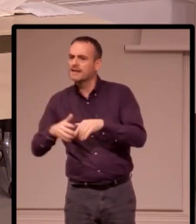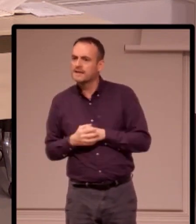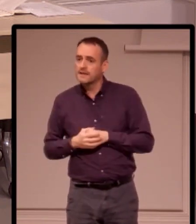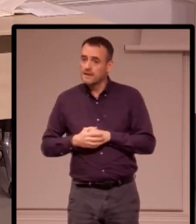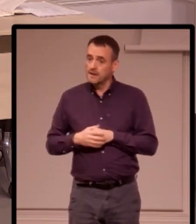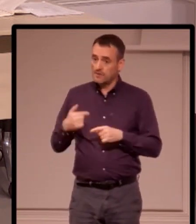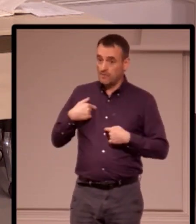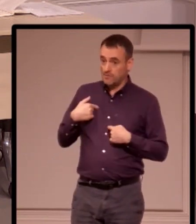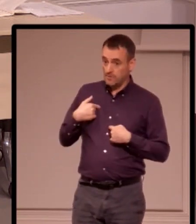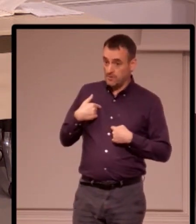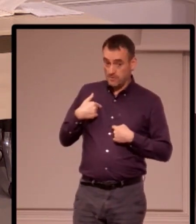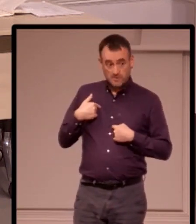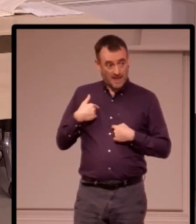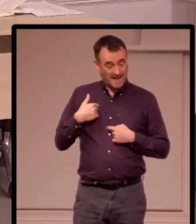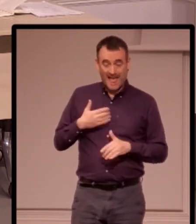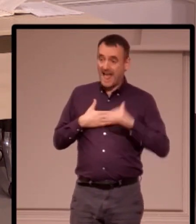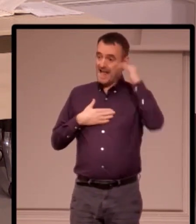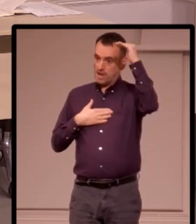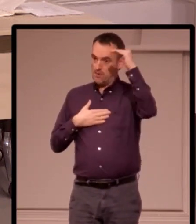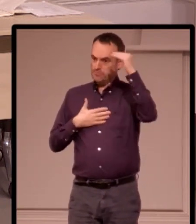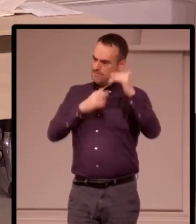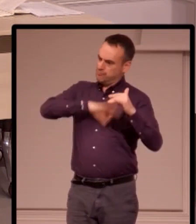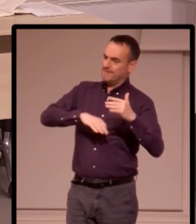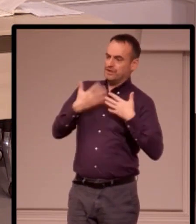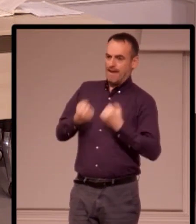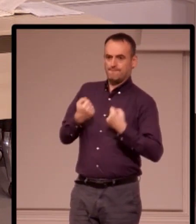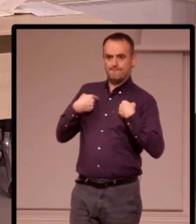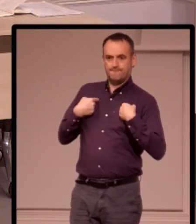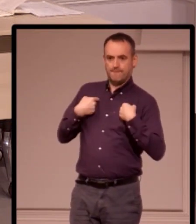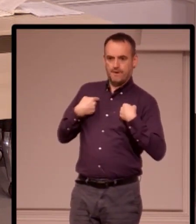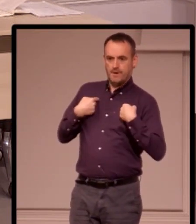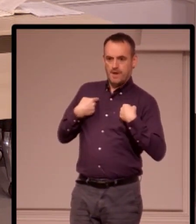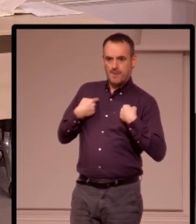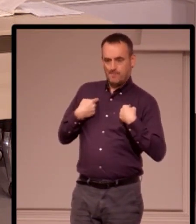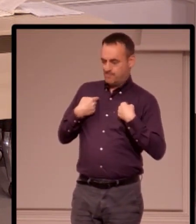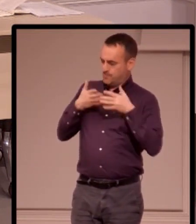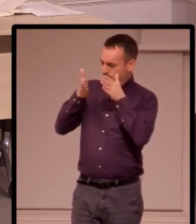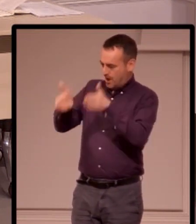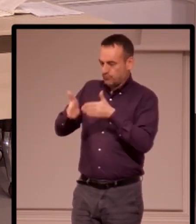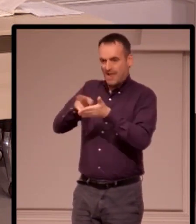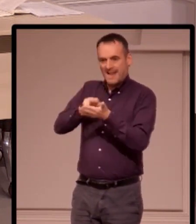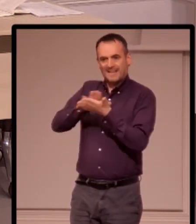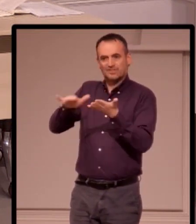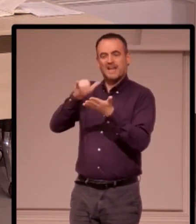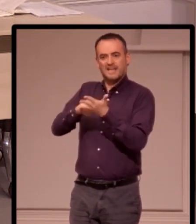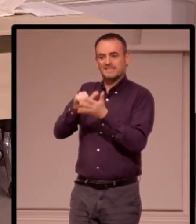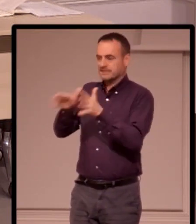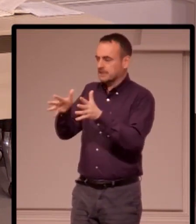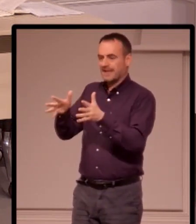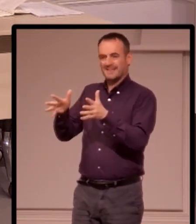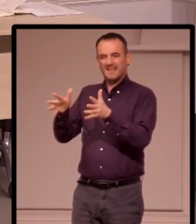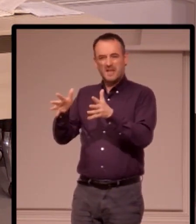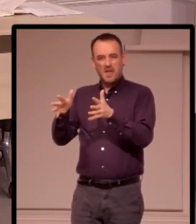a lot more privileged in a lot of ways, but it's a medicalised world you're walking into, and I think I'm kind of apprehending